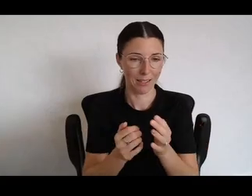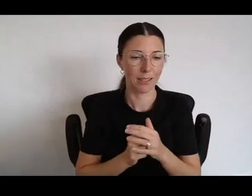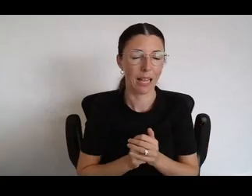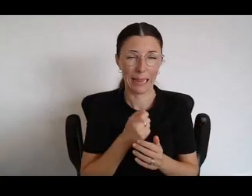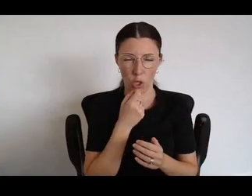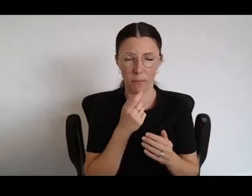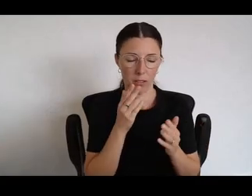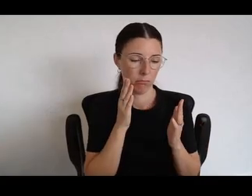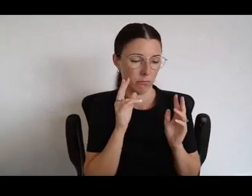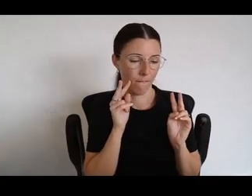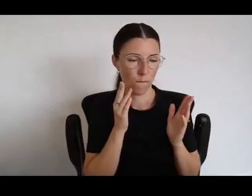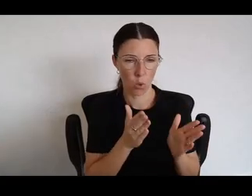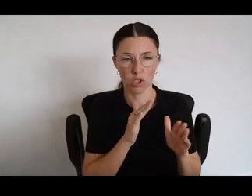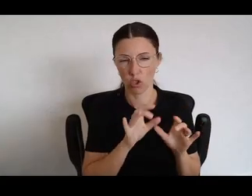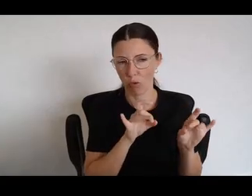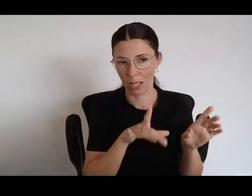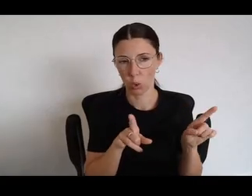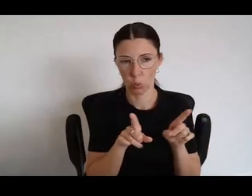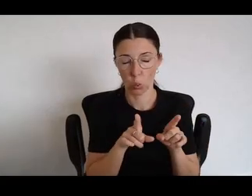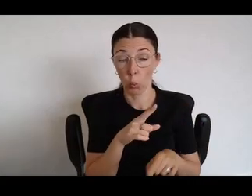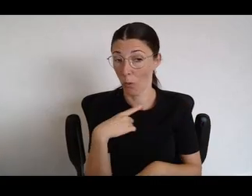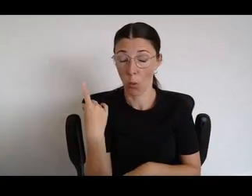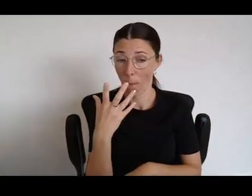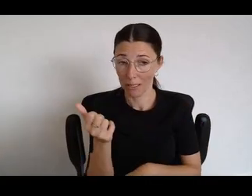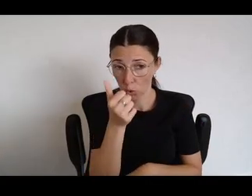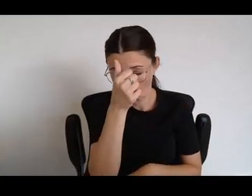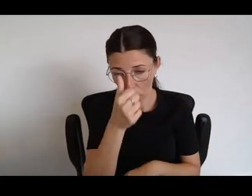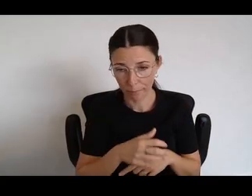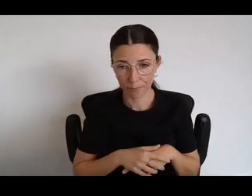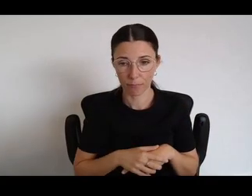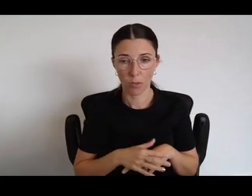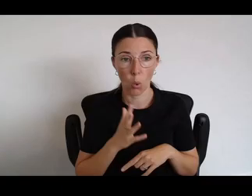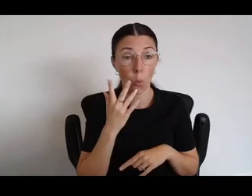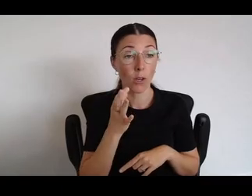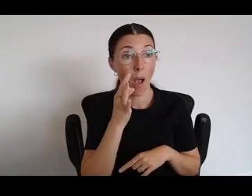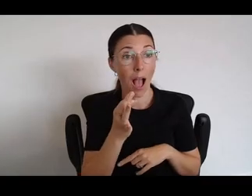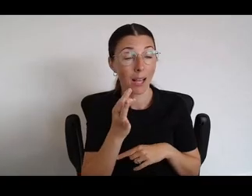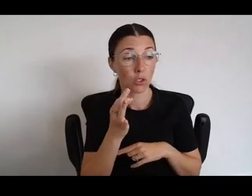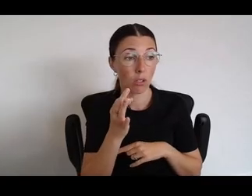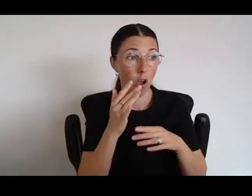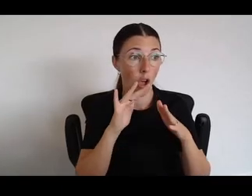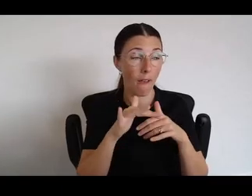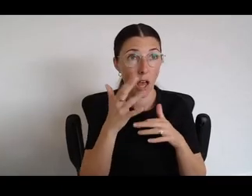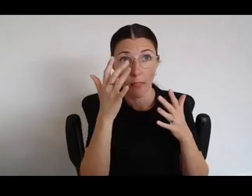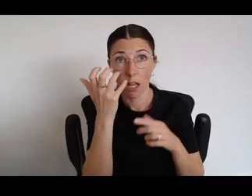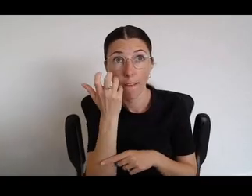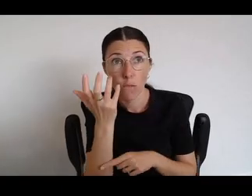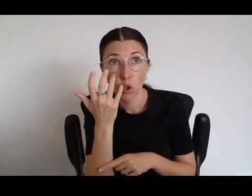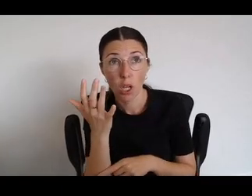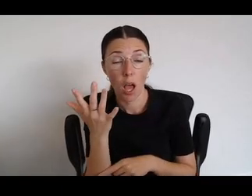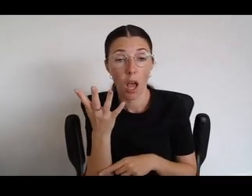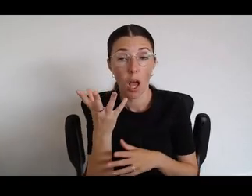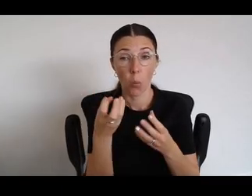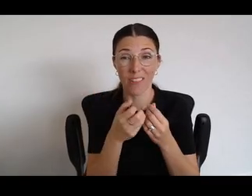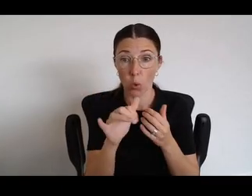that we all need to know this. Whatever you're asking for the future or for your own subjects or your own school, we